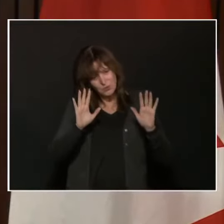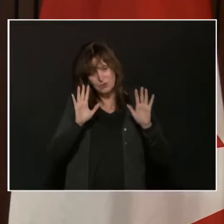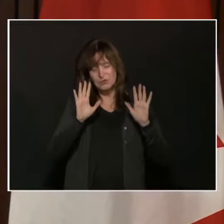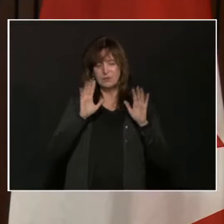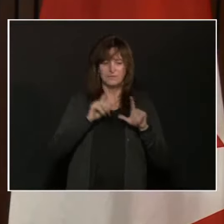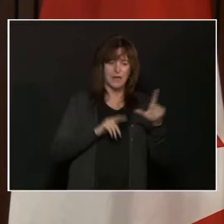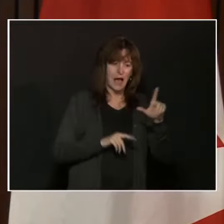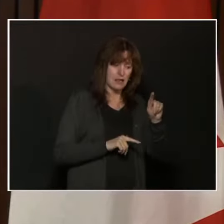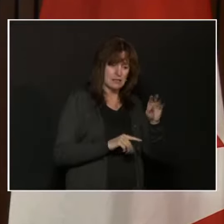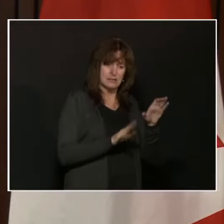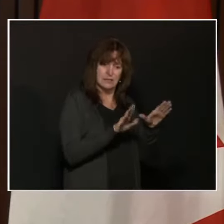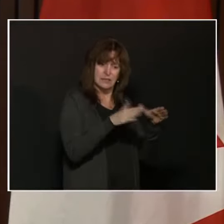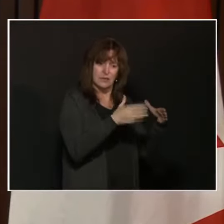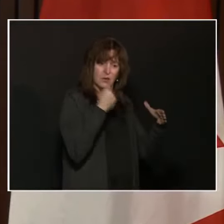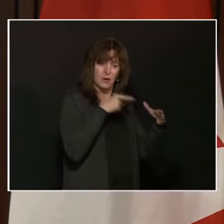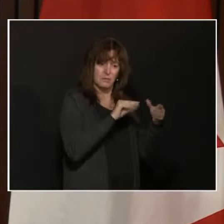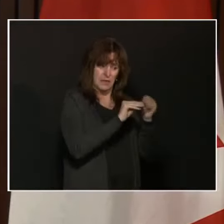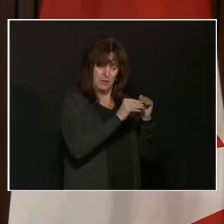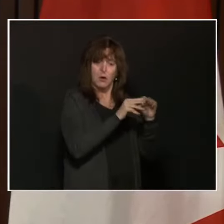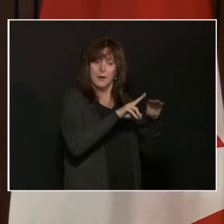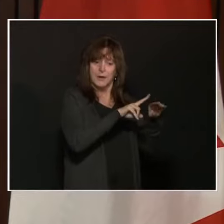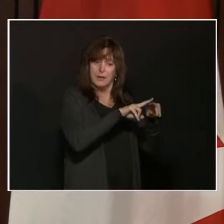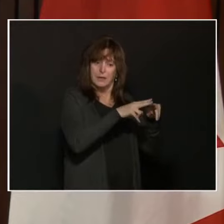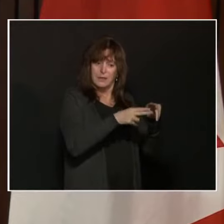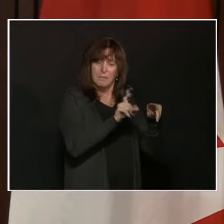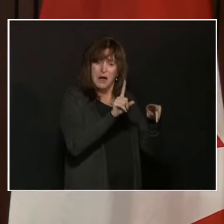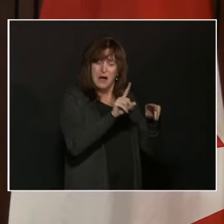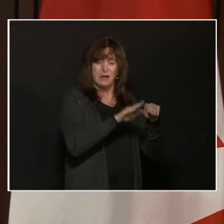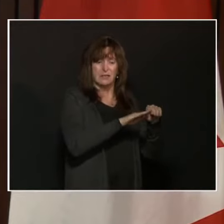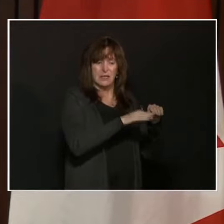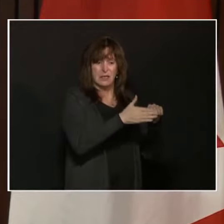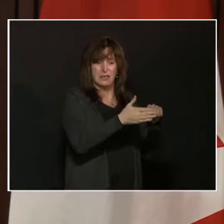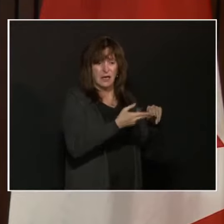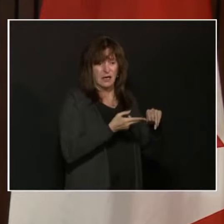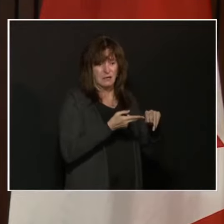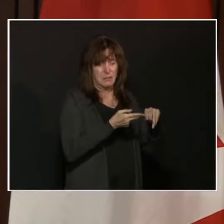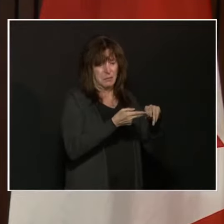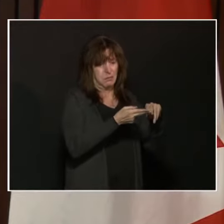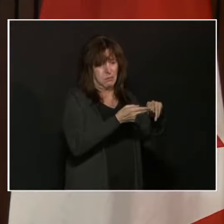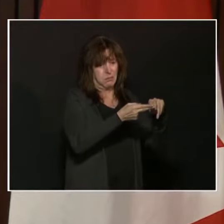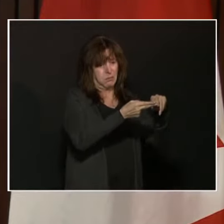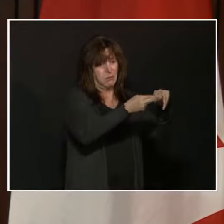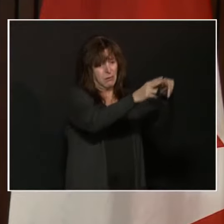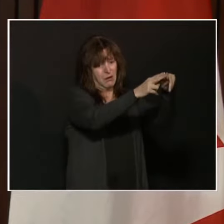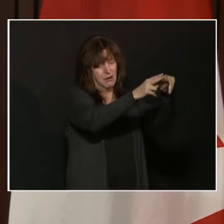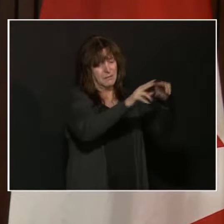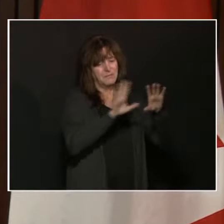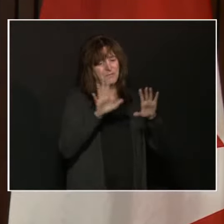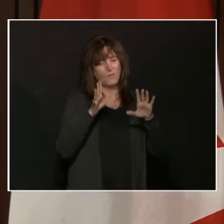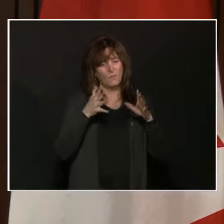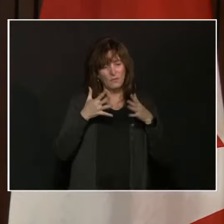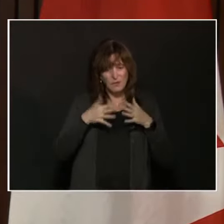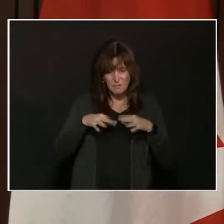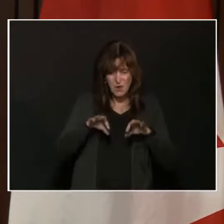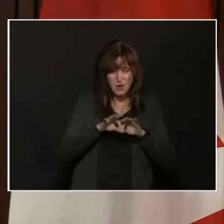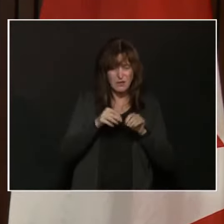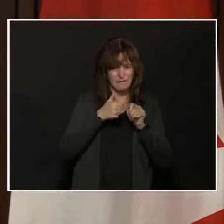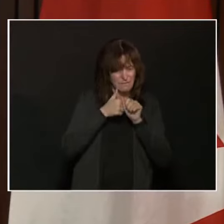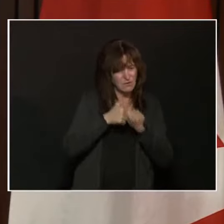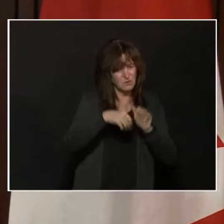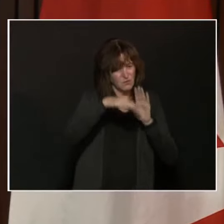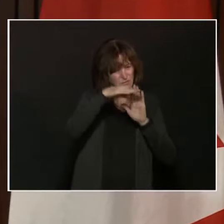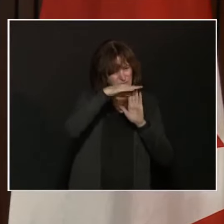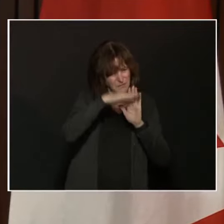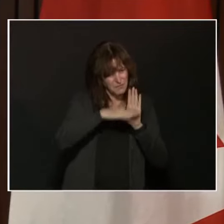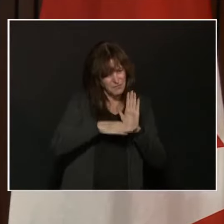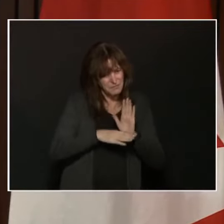long time. It's critical to make sure that we pursue interventions to reduce mortality, such as vaccination in our long-term care homes, and in